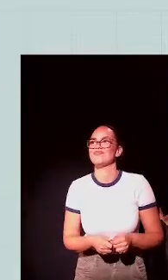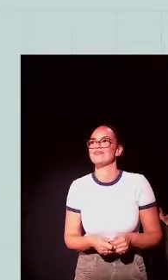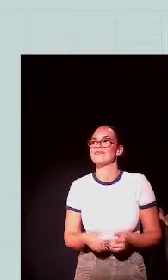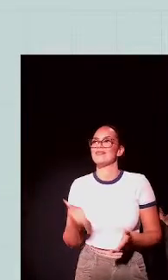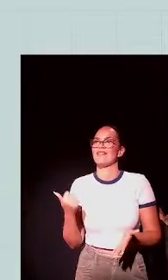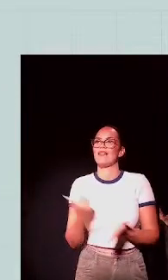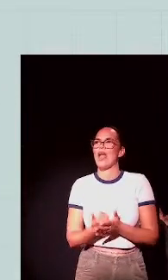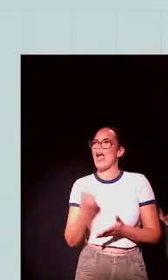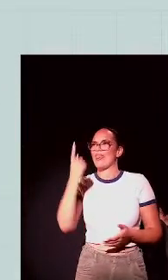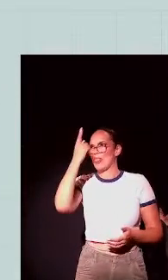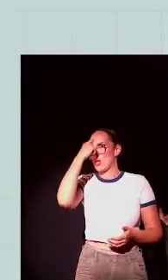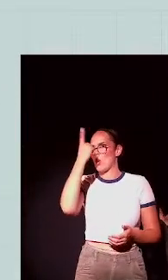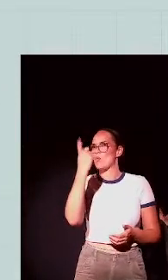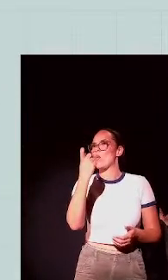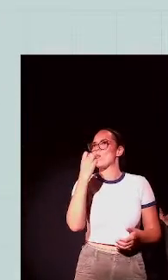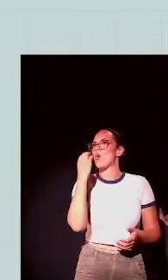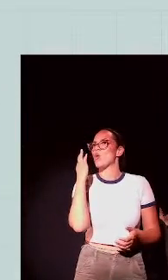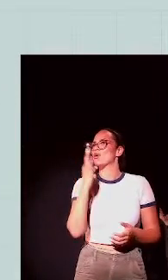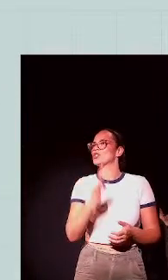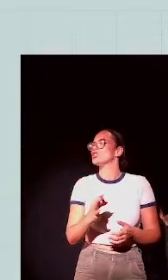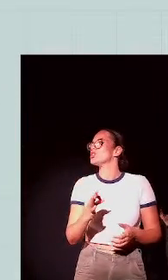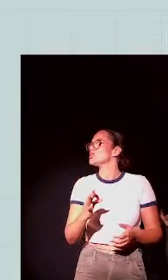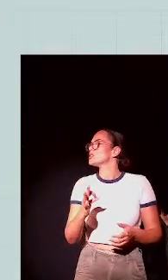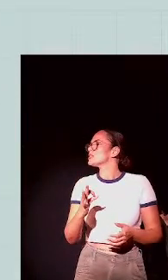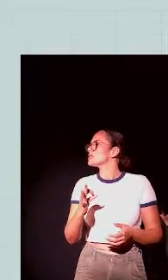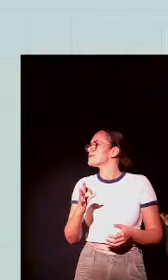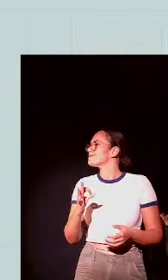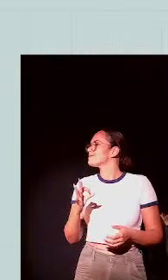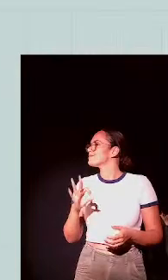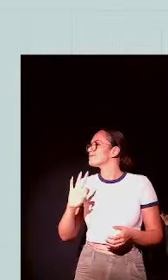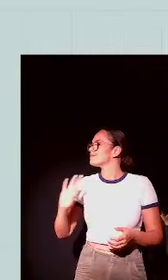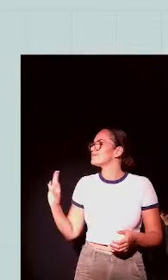Fabulous. I think we've got one more question at the front. Hold on.